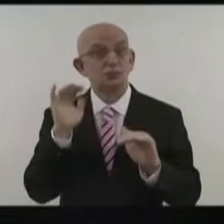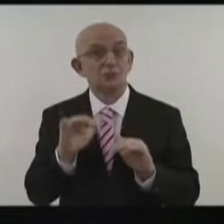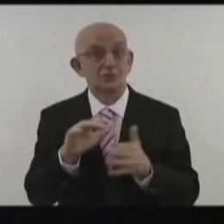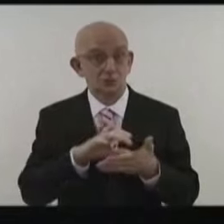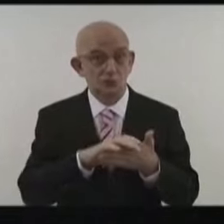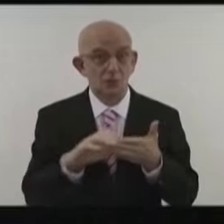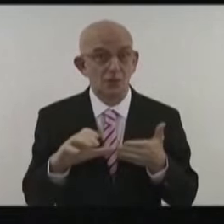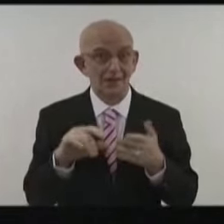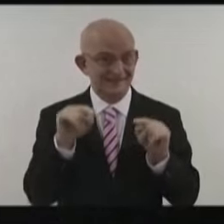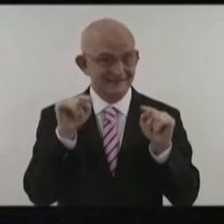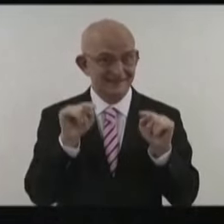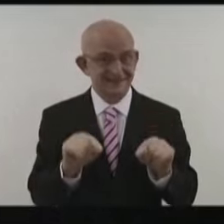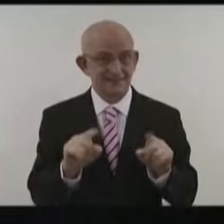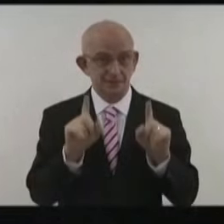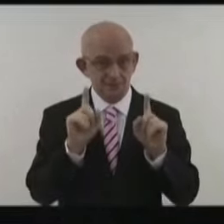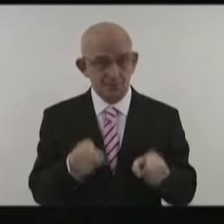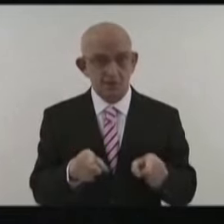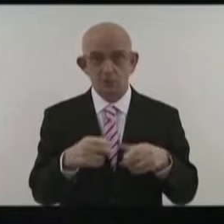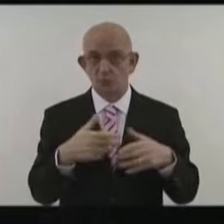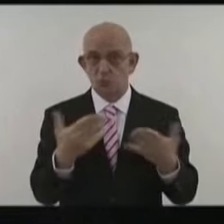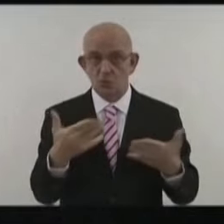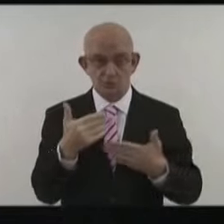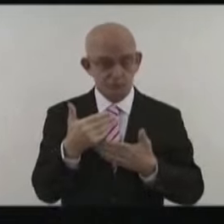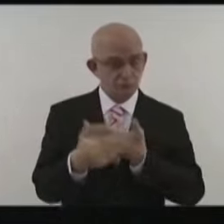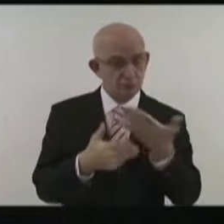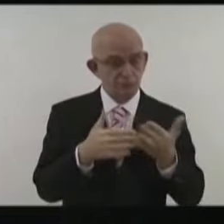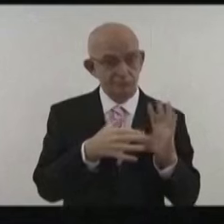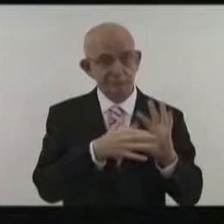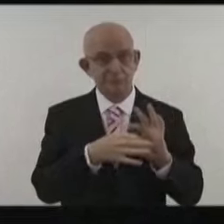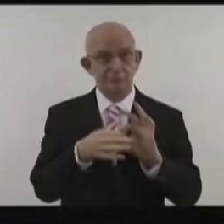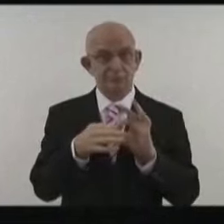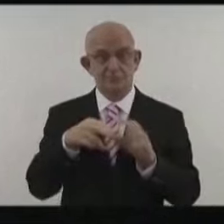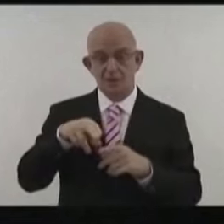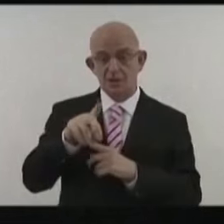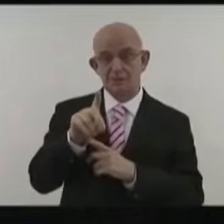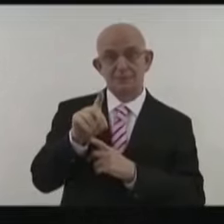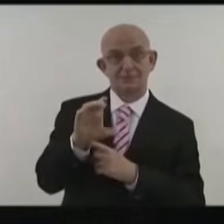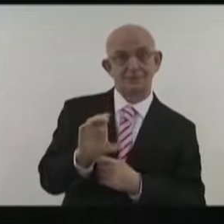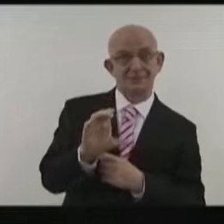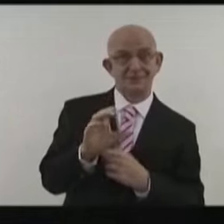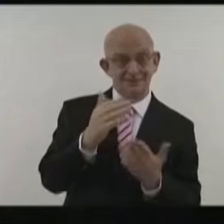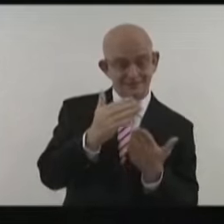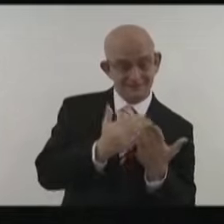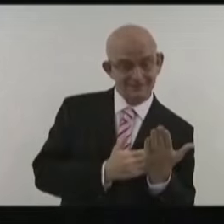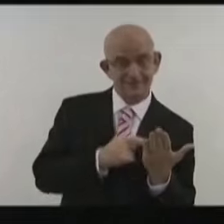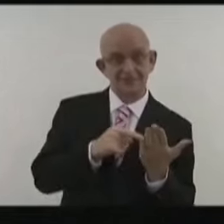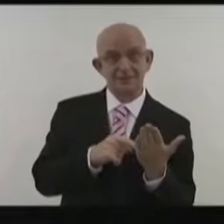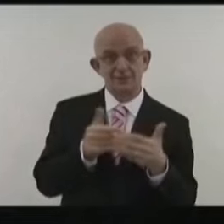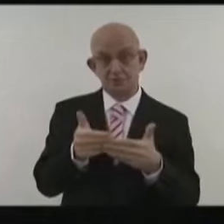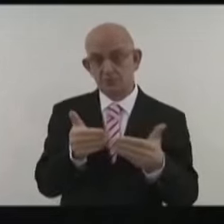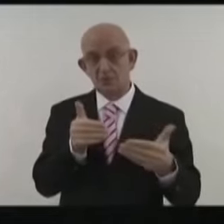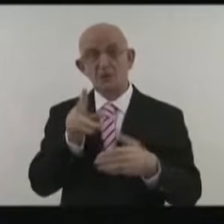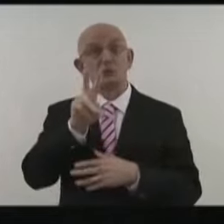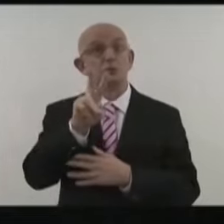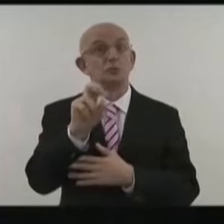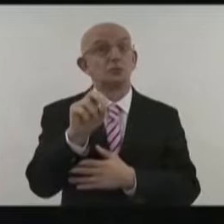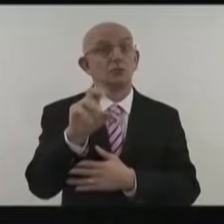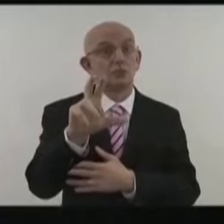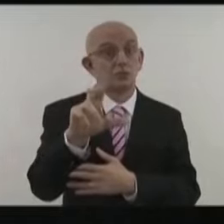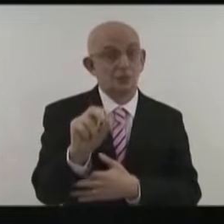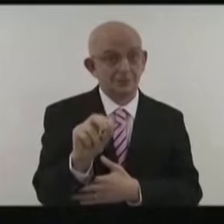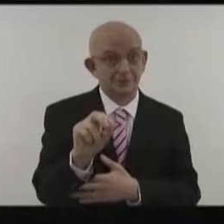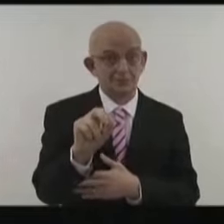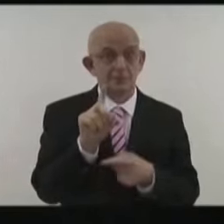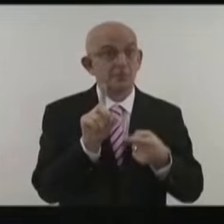vital financing both in quality and urgency, as well as with transparency and ease of access. This